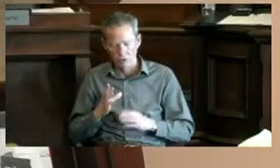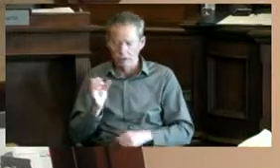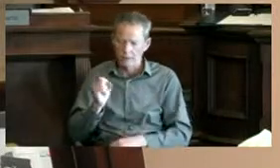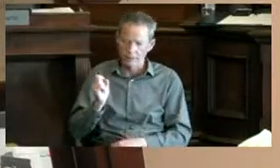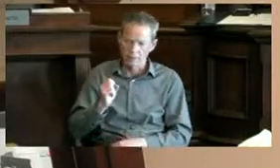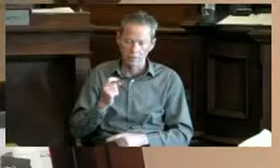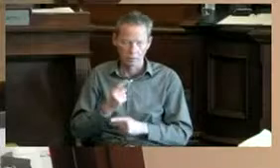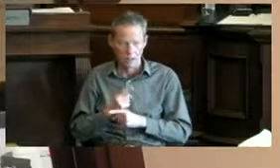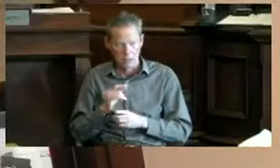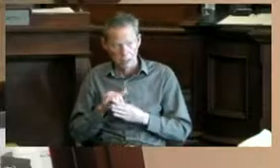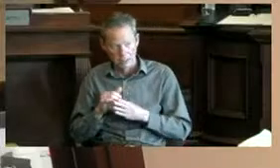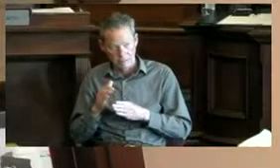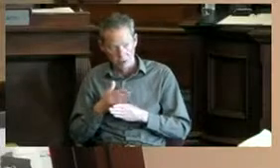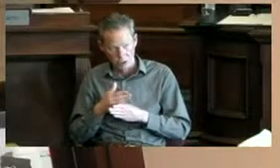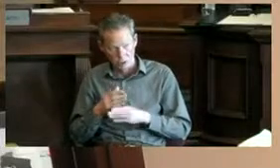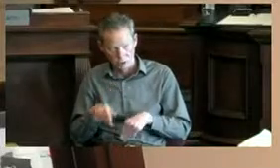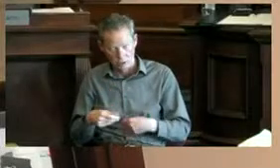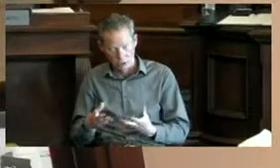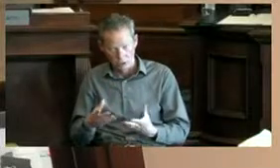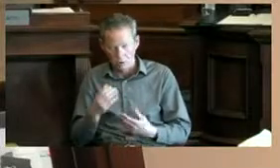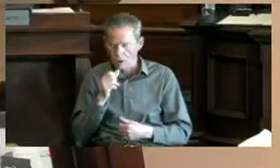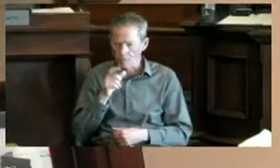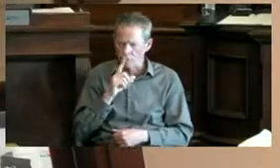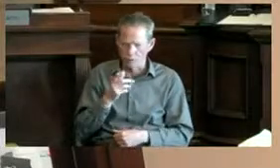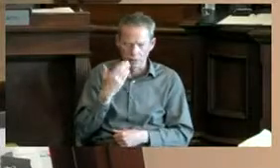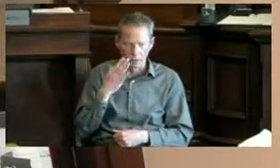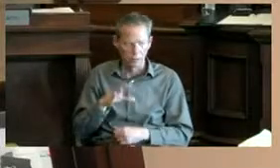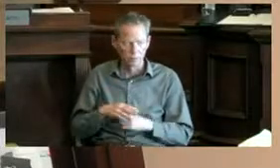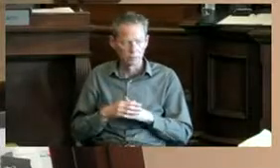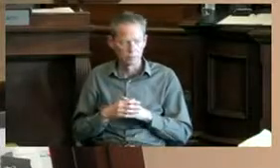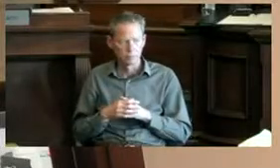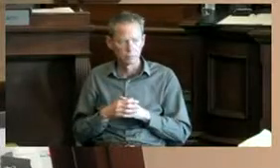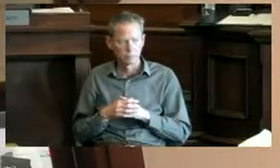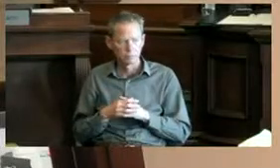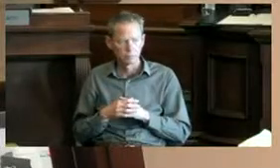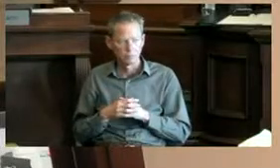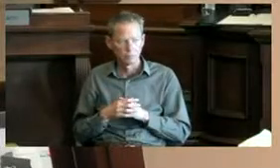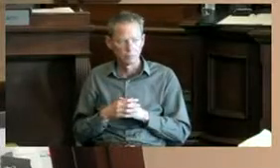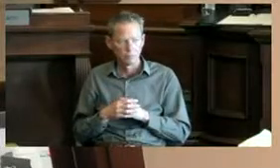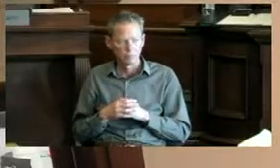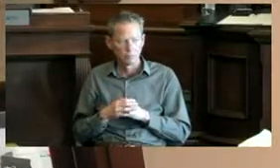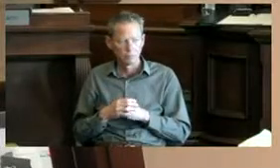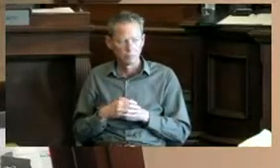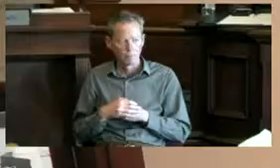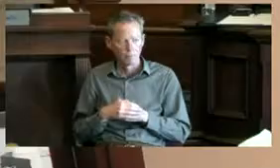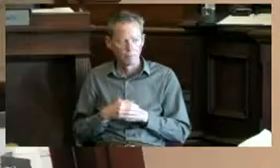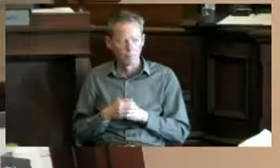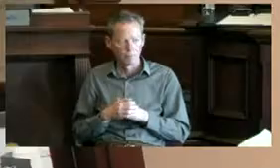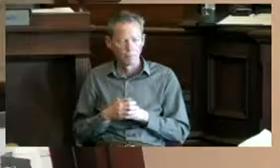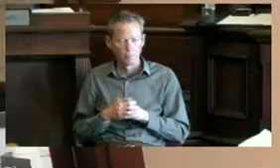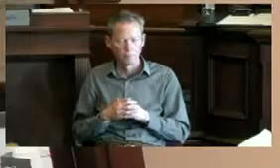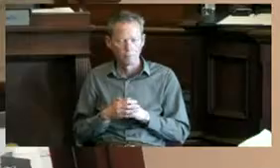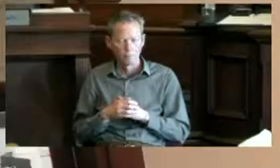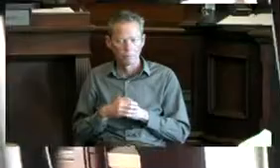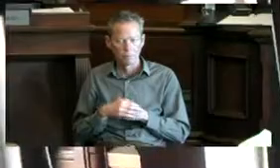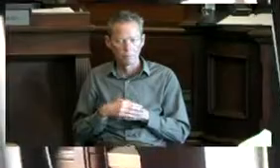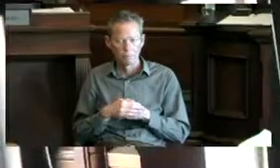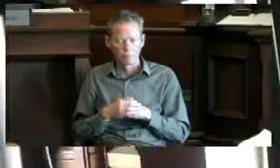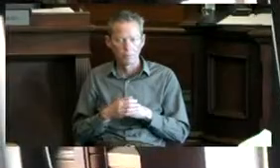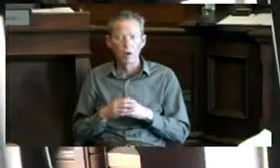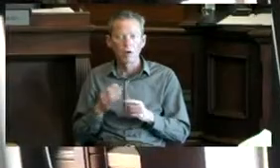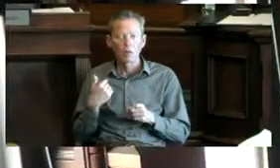Okay. And has that been shared yet? I'm not sure if the time for that has happened. We do